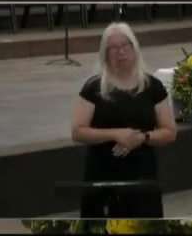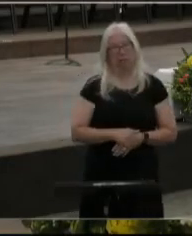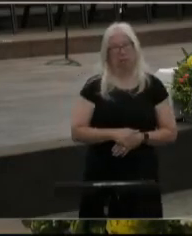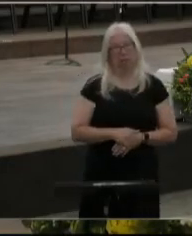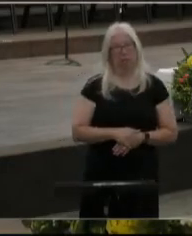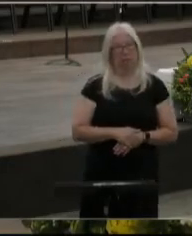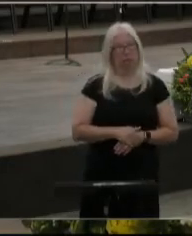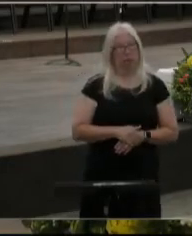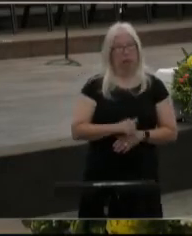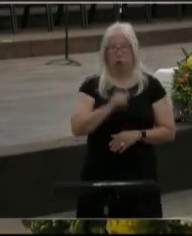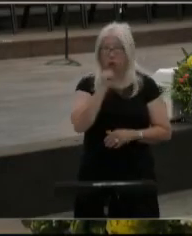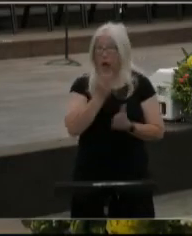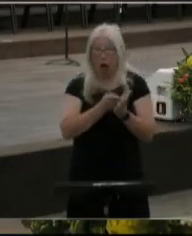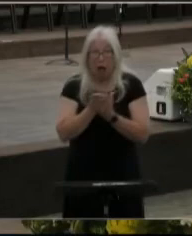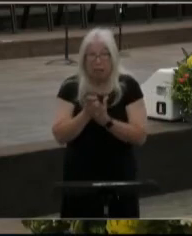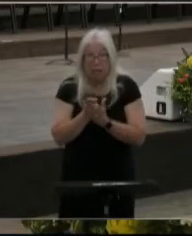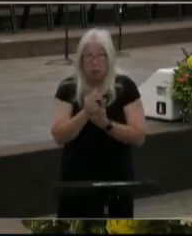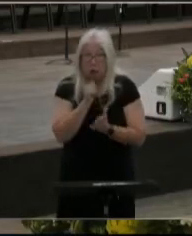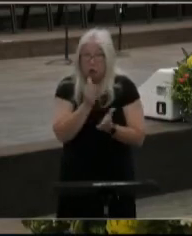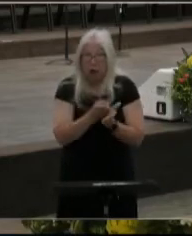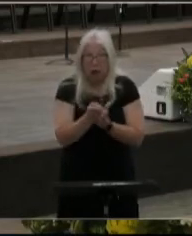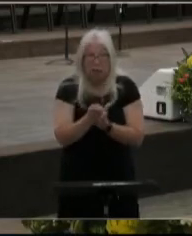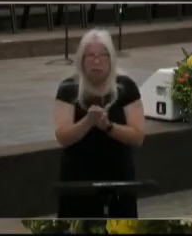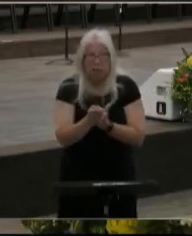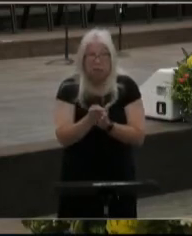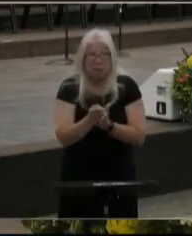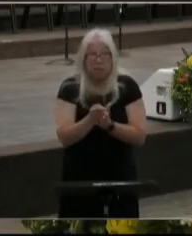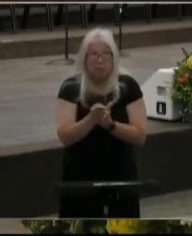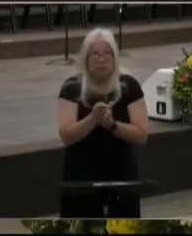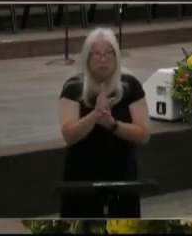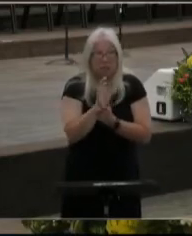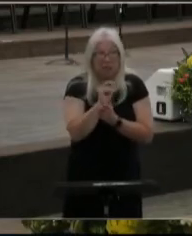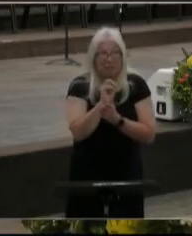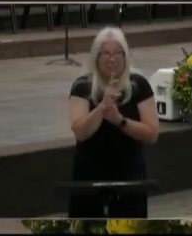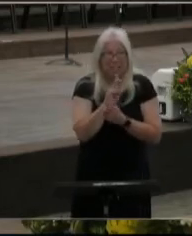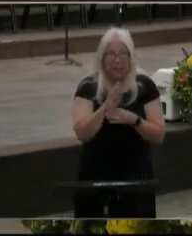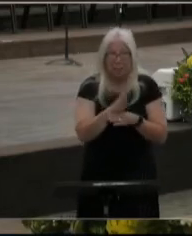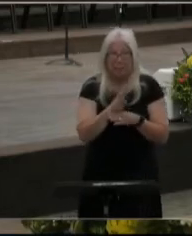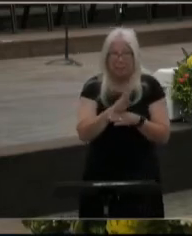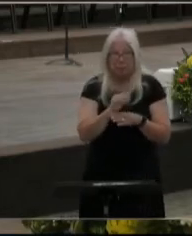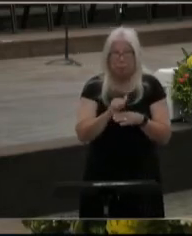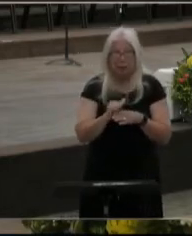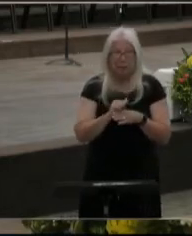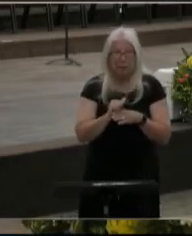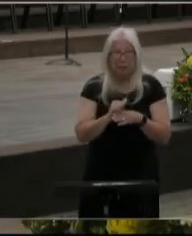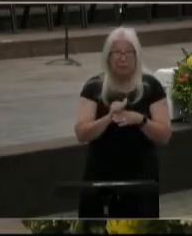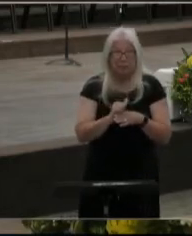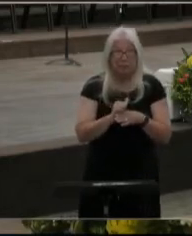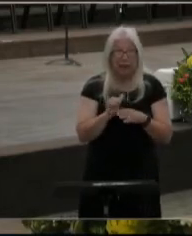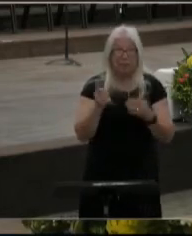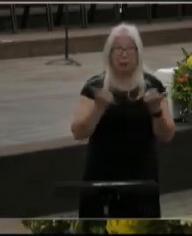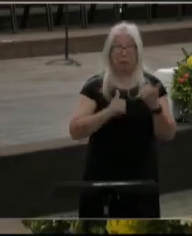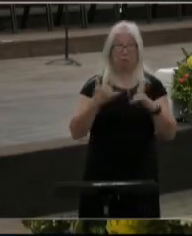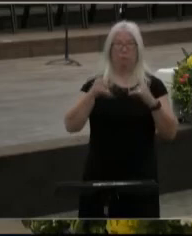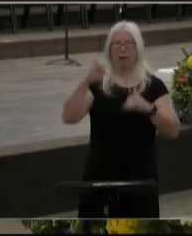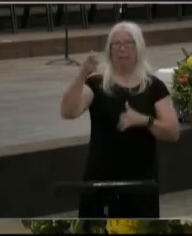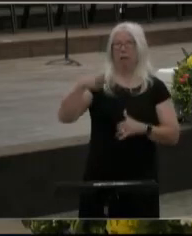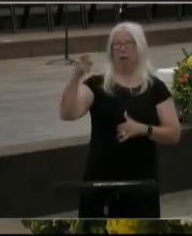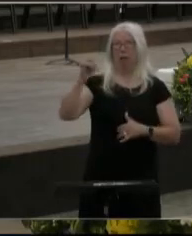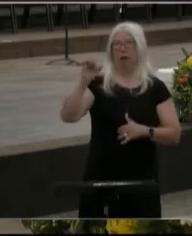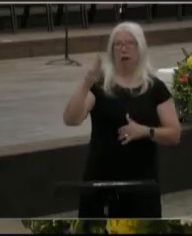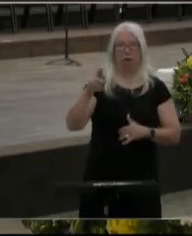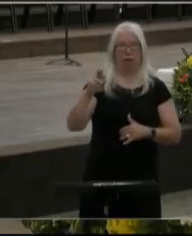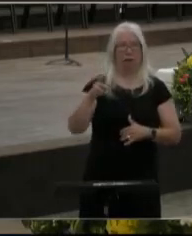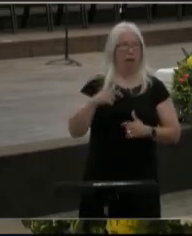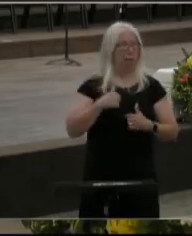Now, are you dishonest? You got sneaky business practices? Everybody wanting to play the lottery. I don't care if you played a